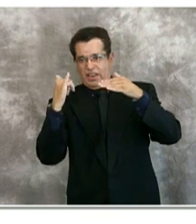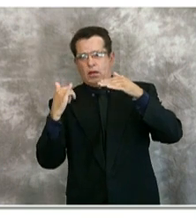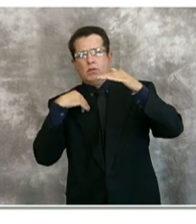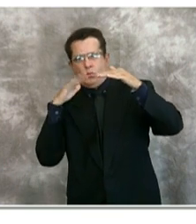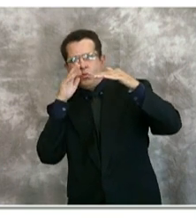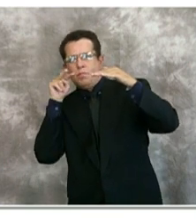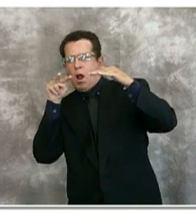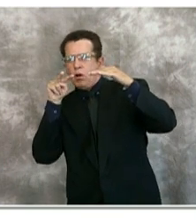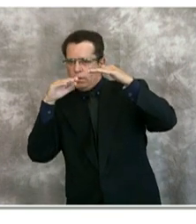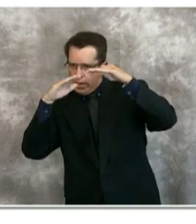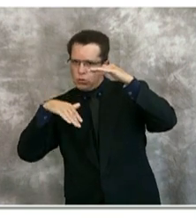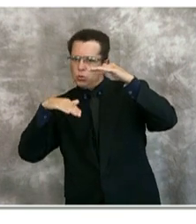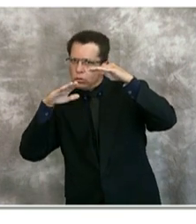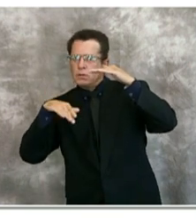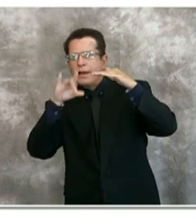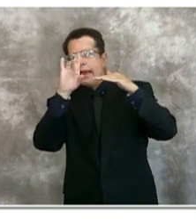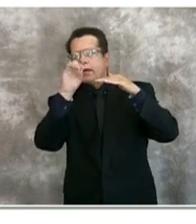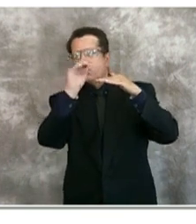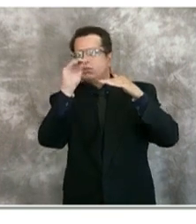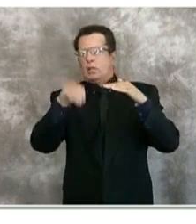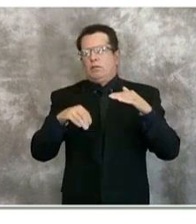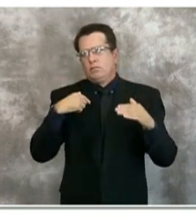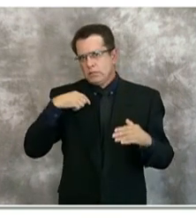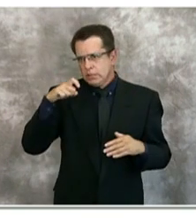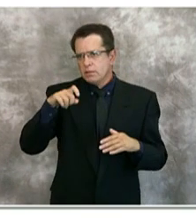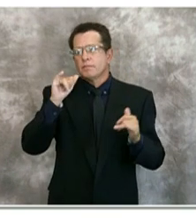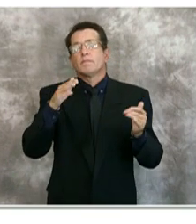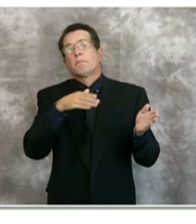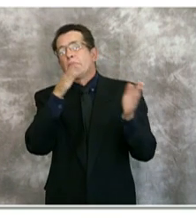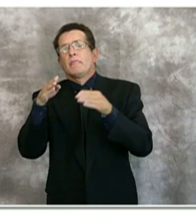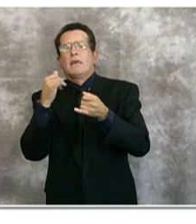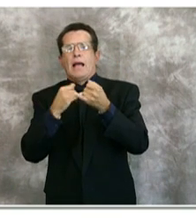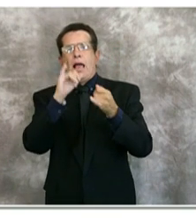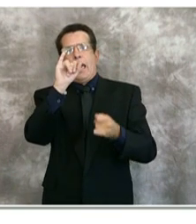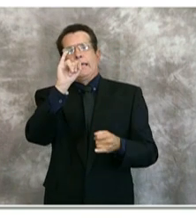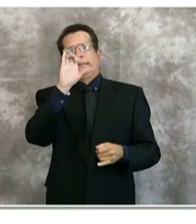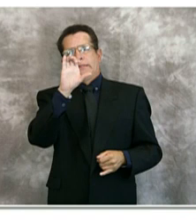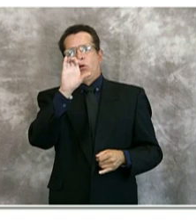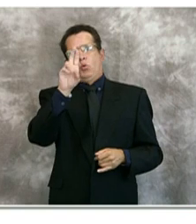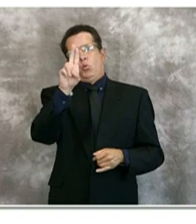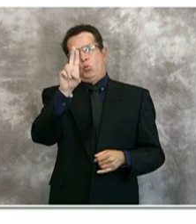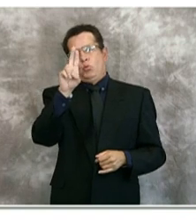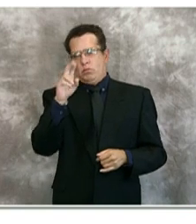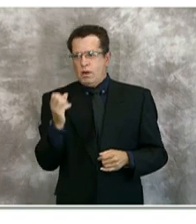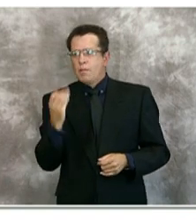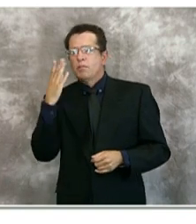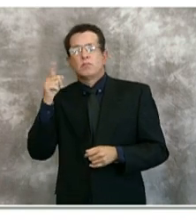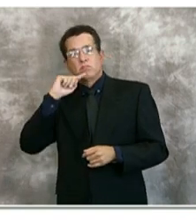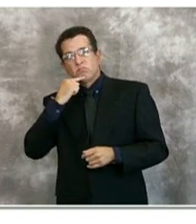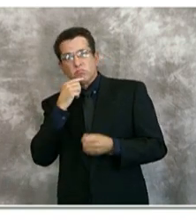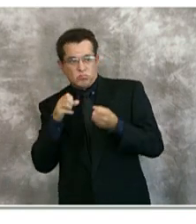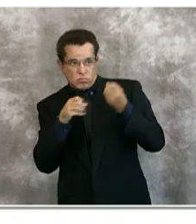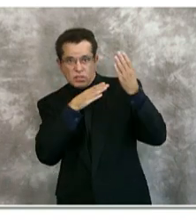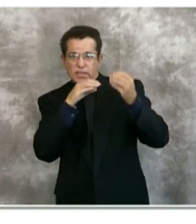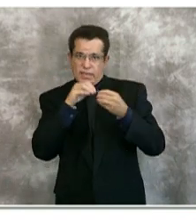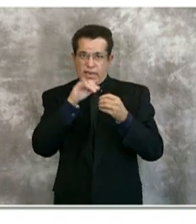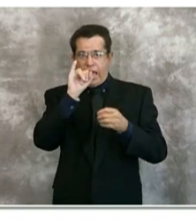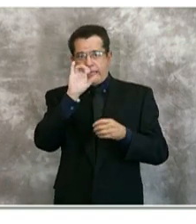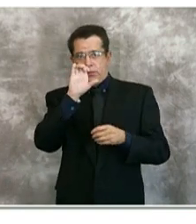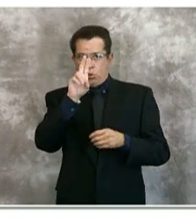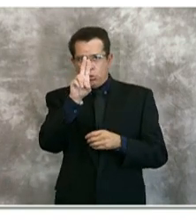to monitor and watch that. And then last one for me is our ICU utilization. Our COVID ICU